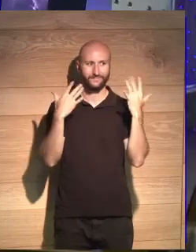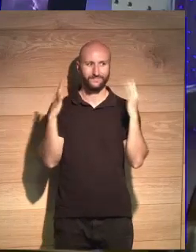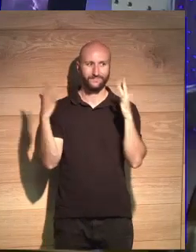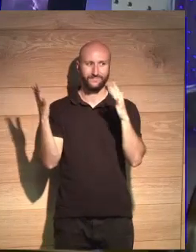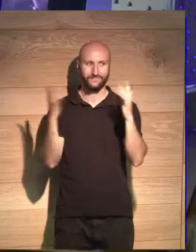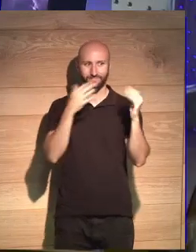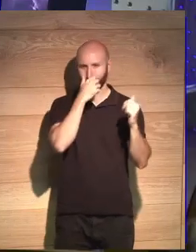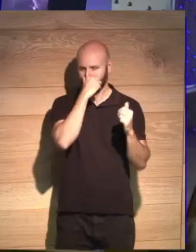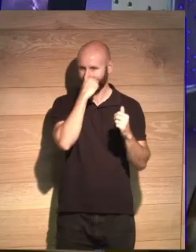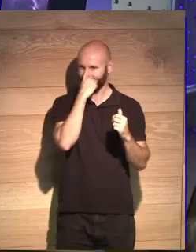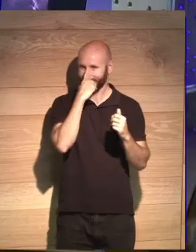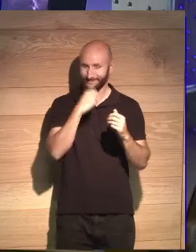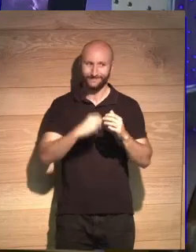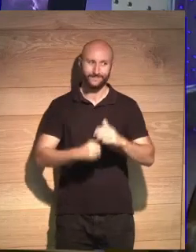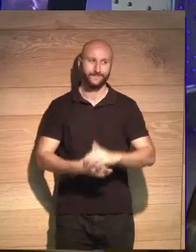yours.